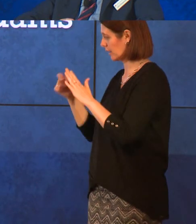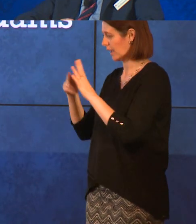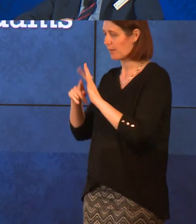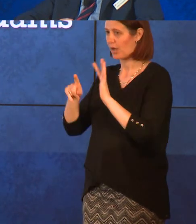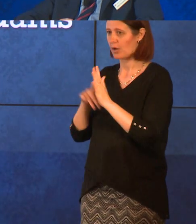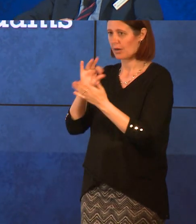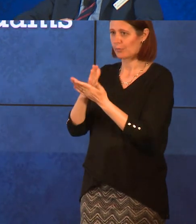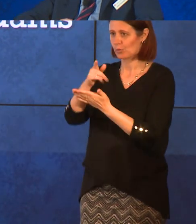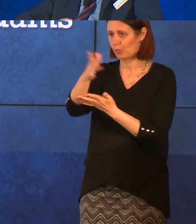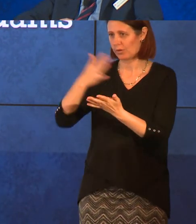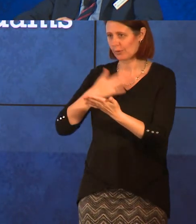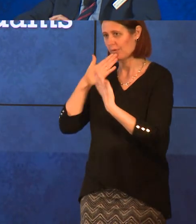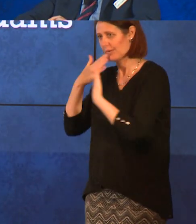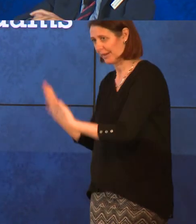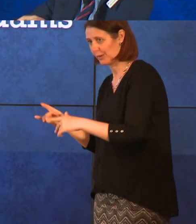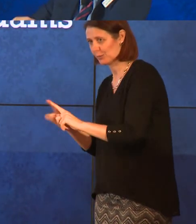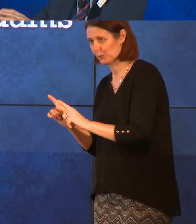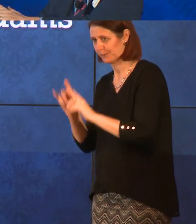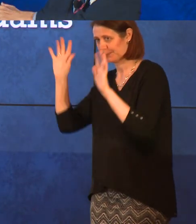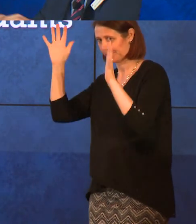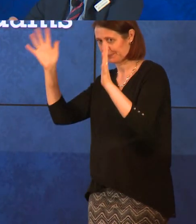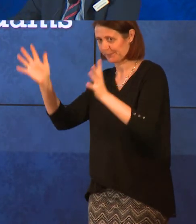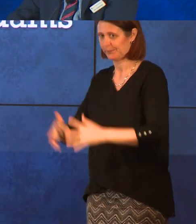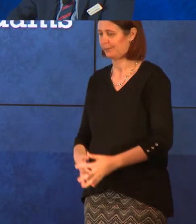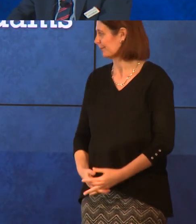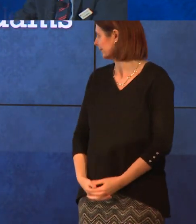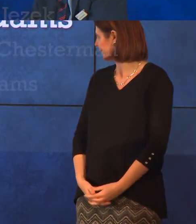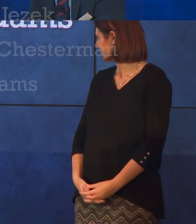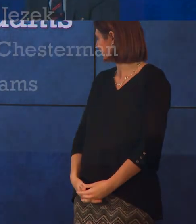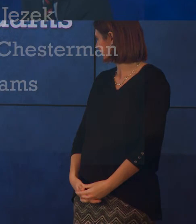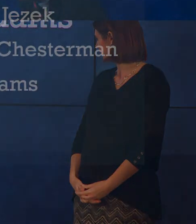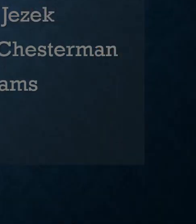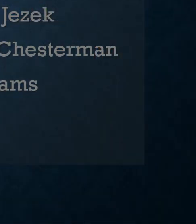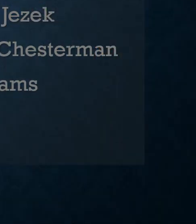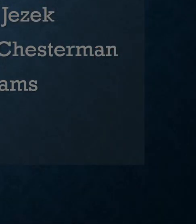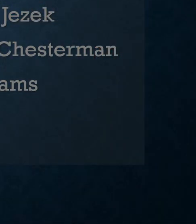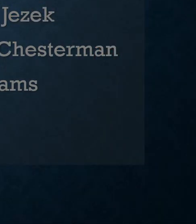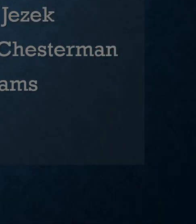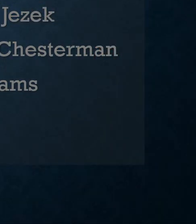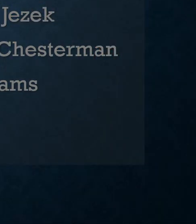sure you would too. Thank you very much.